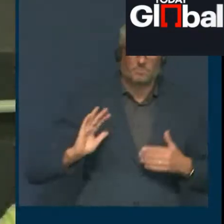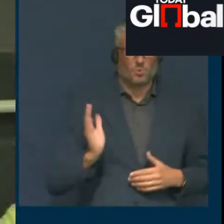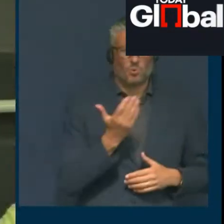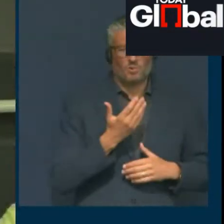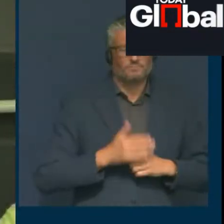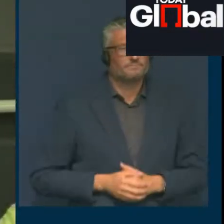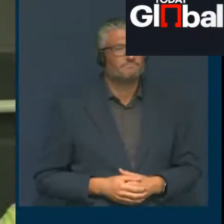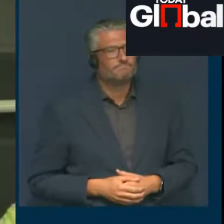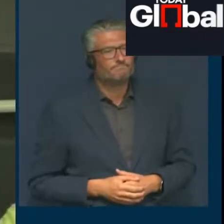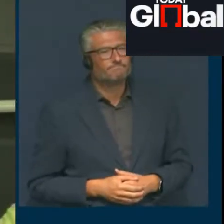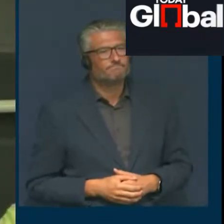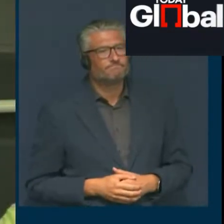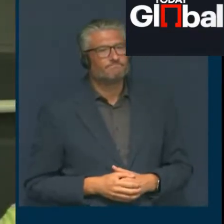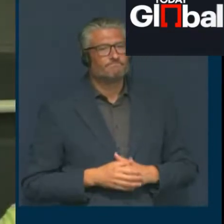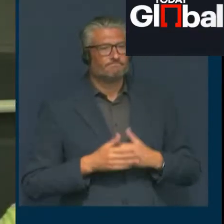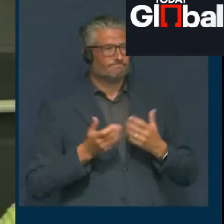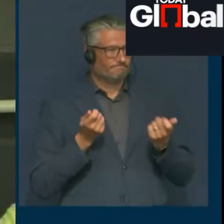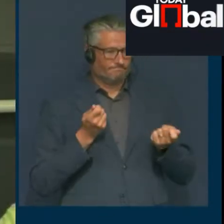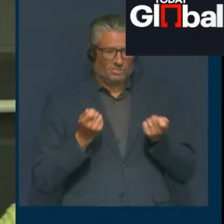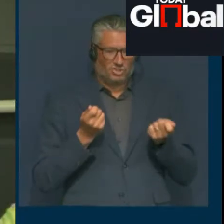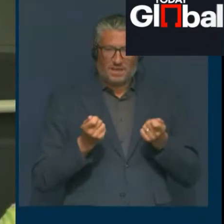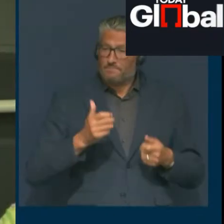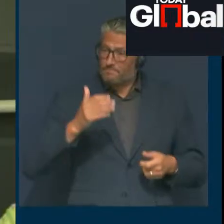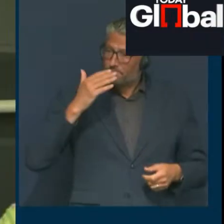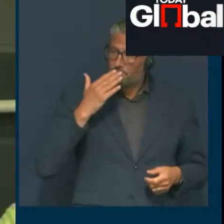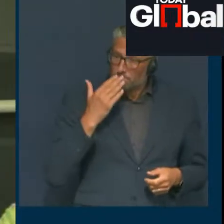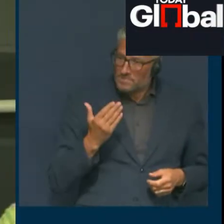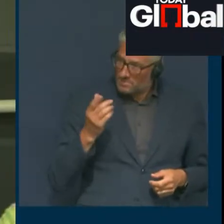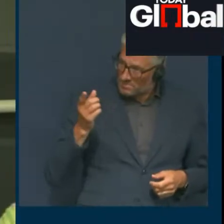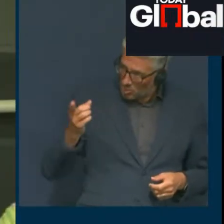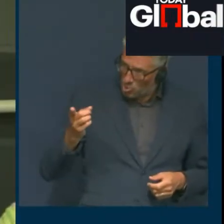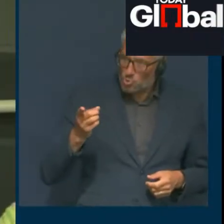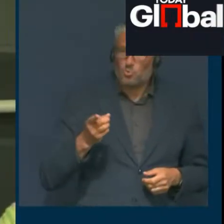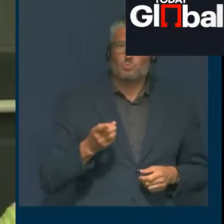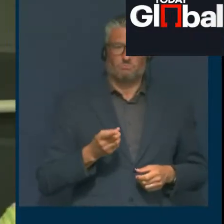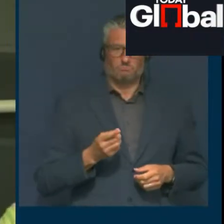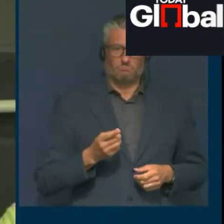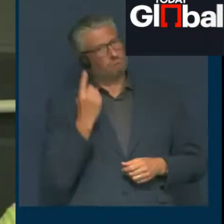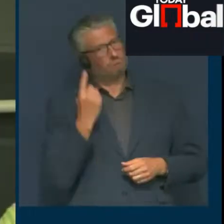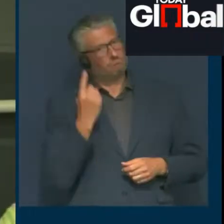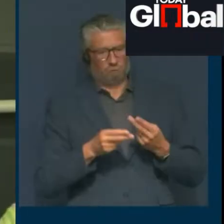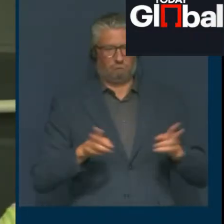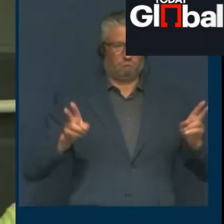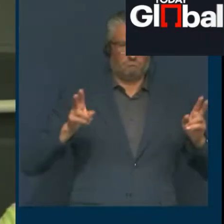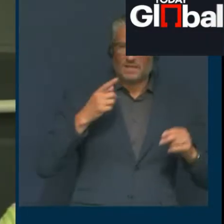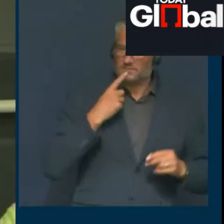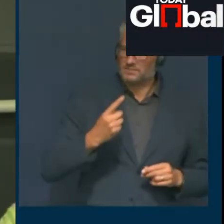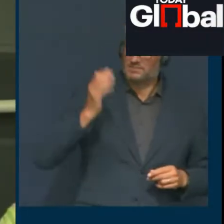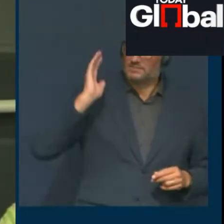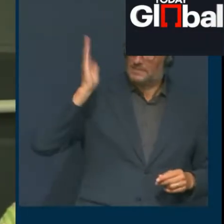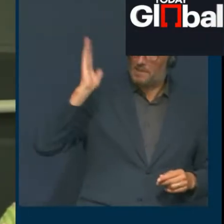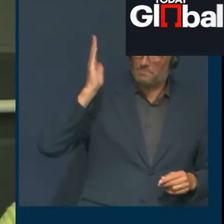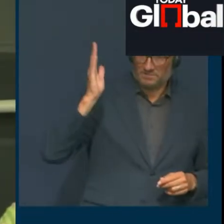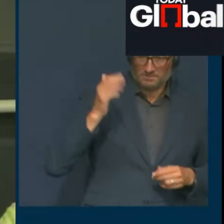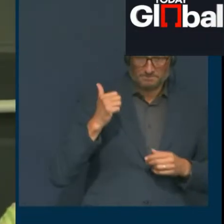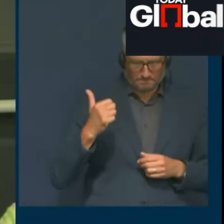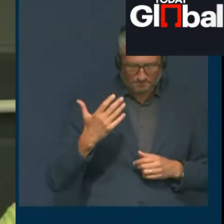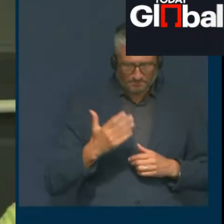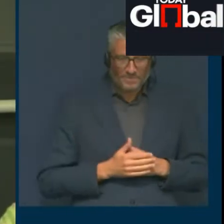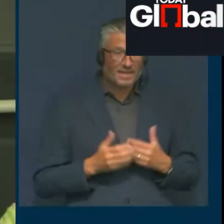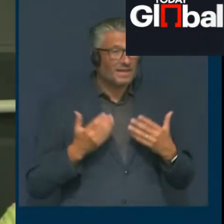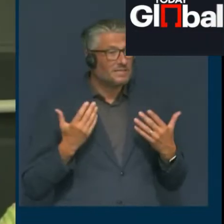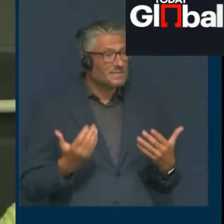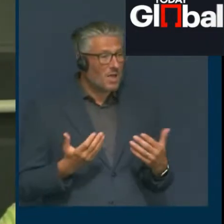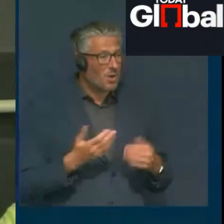committee, I thank you for your introductory statement. I now give the floor to the National Human